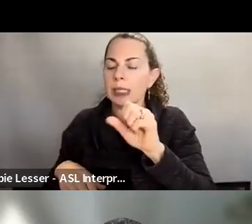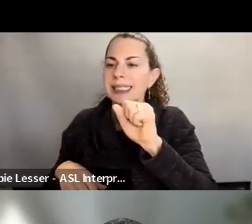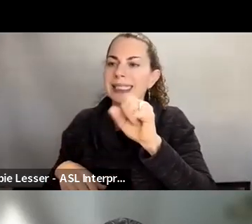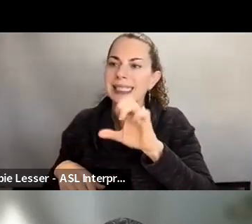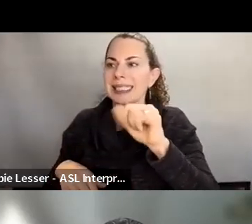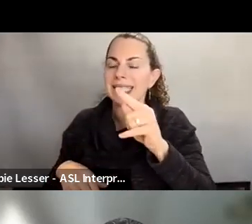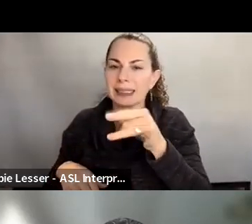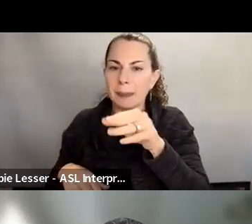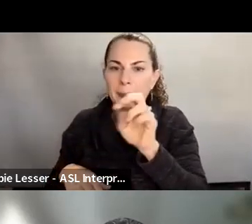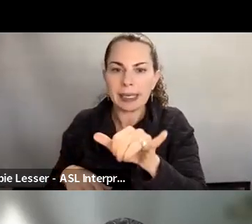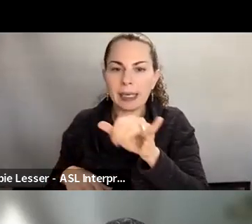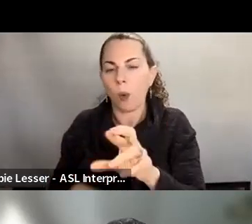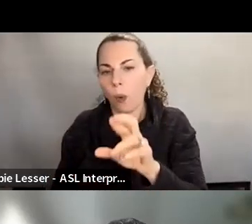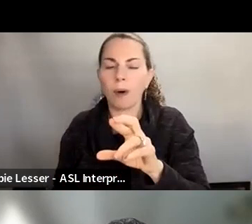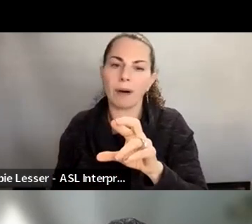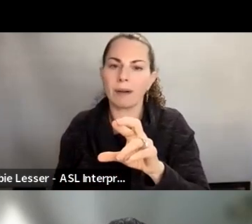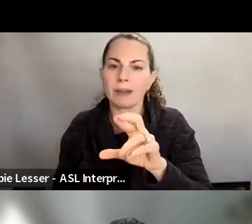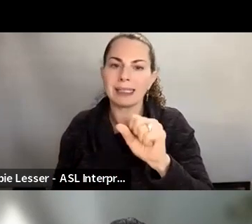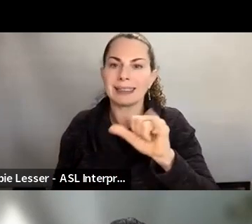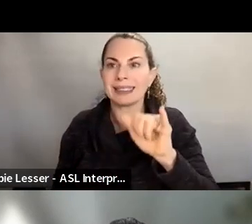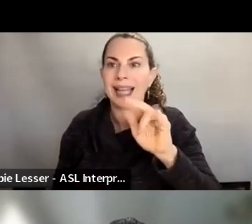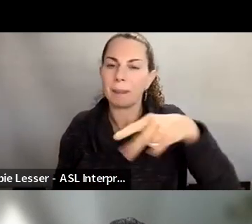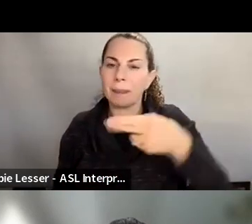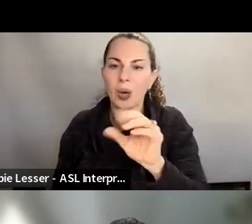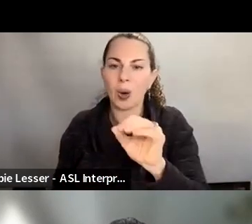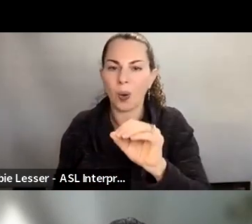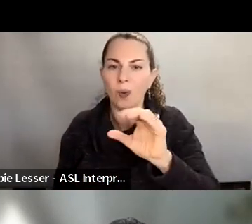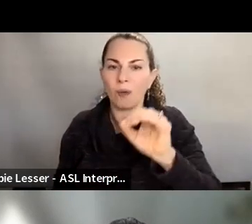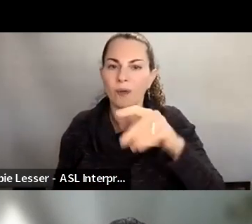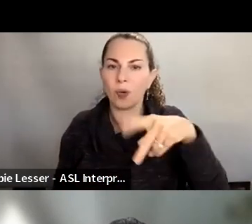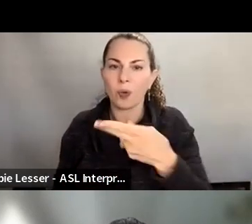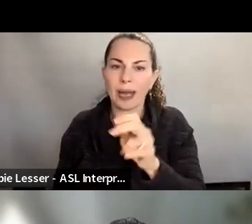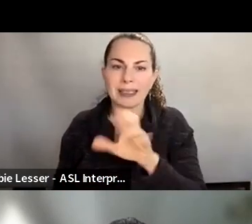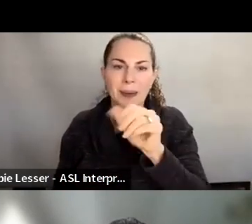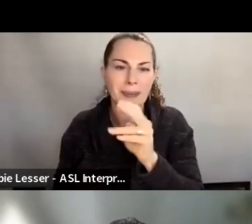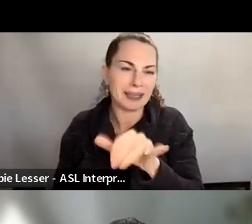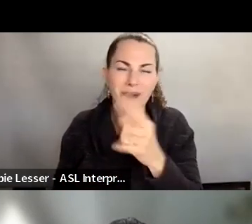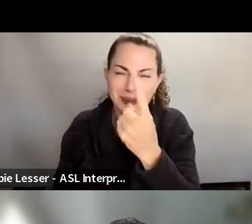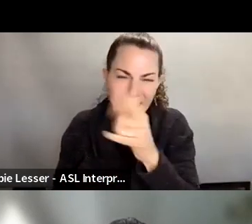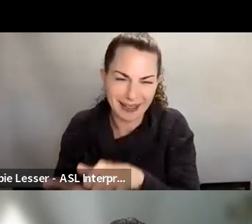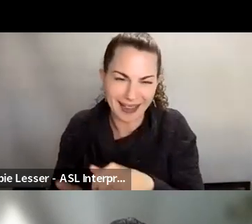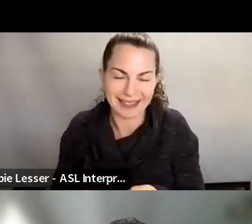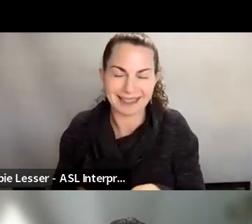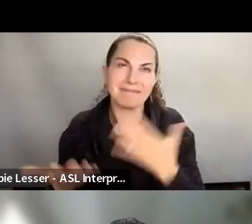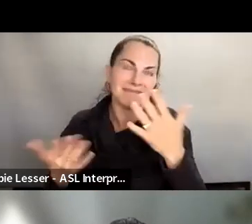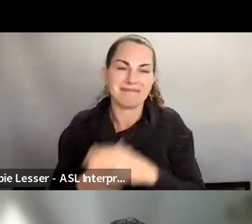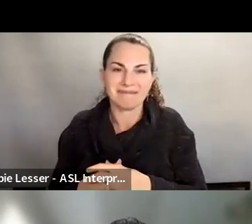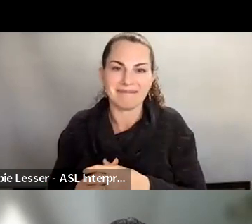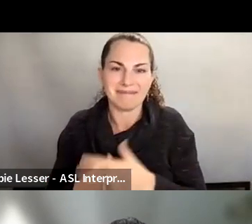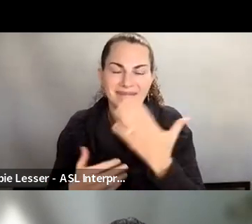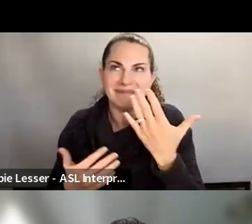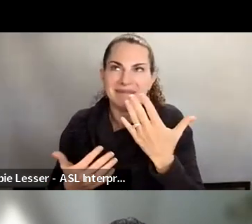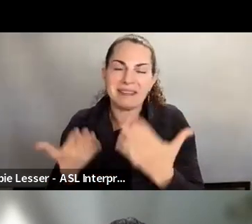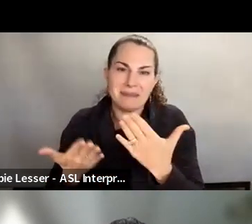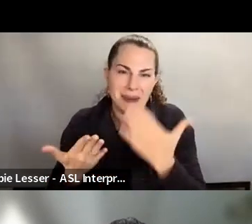So I don't know if I answered all the questions, because I haven't interpreted in a while and my memory is not what it used to be. So if I missed anything, forgive